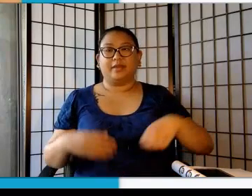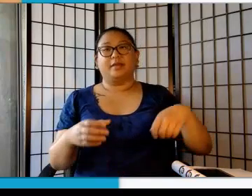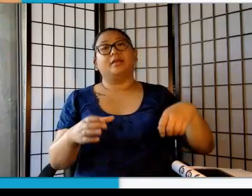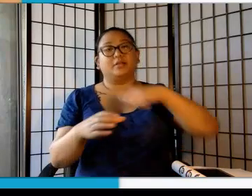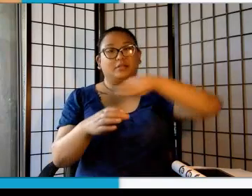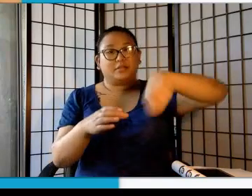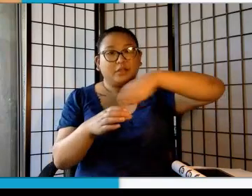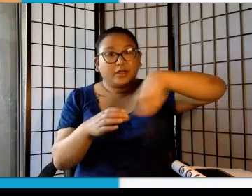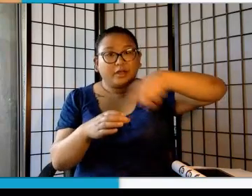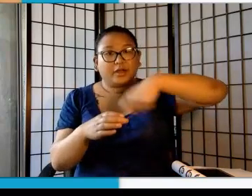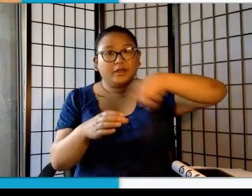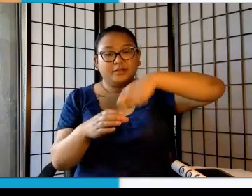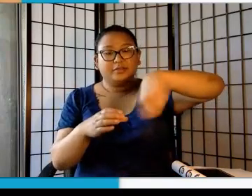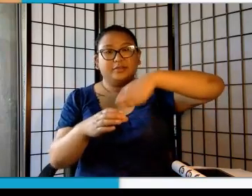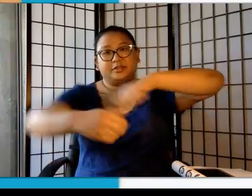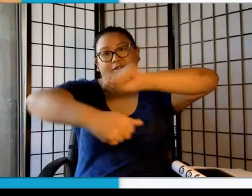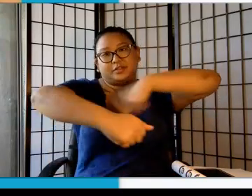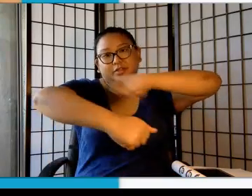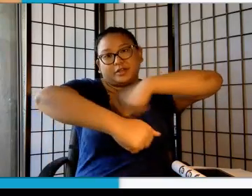Okay. To stir,